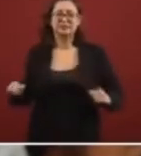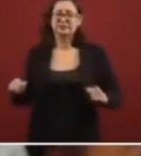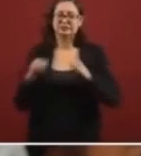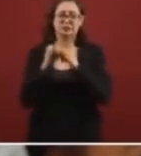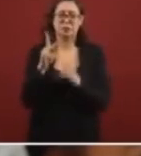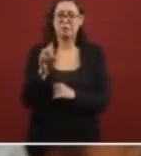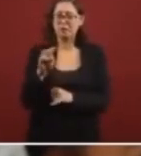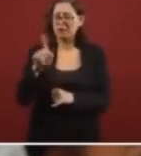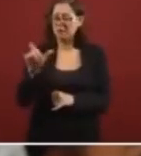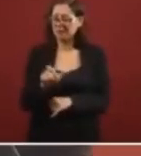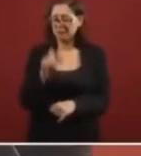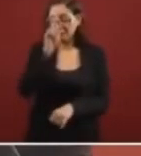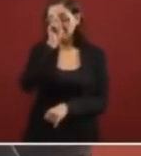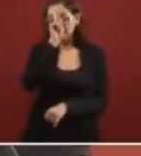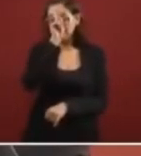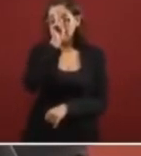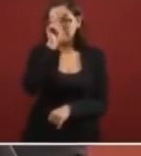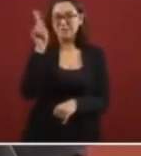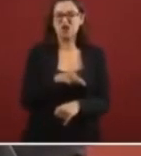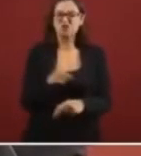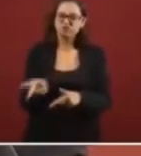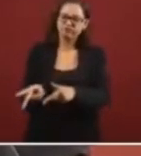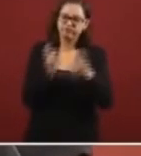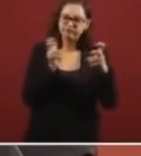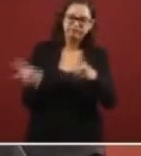was one of the most looted institutions.